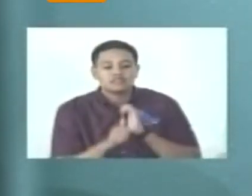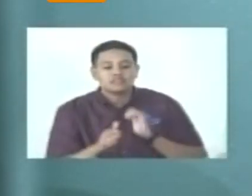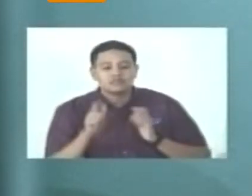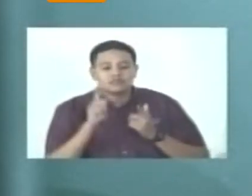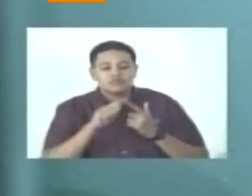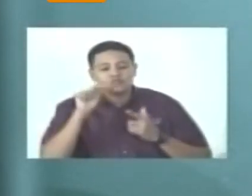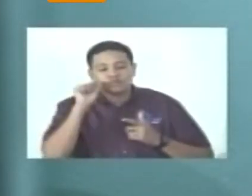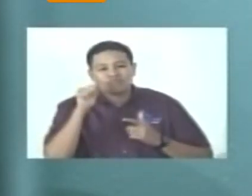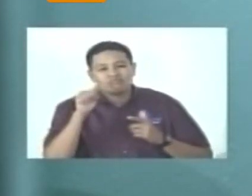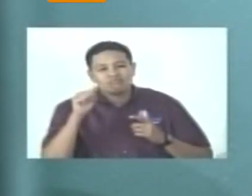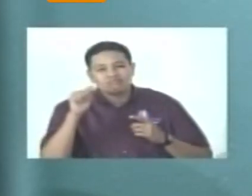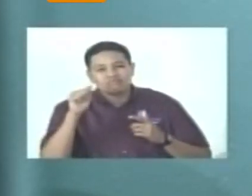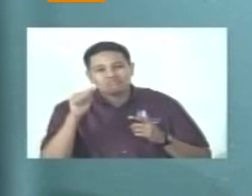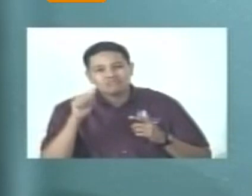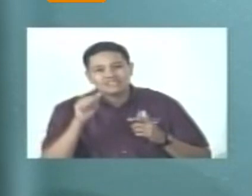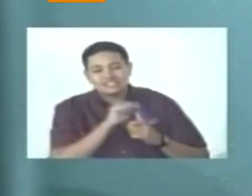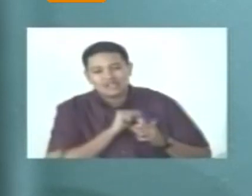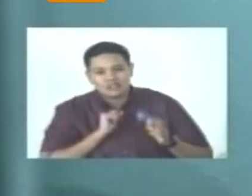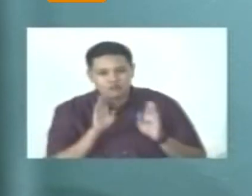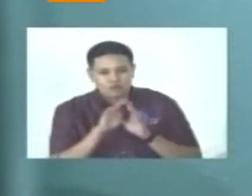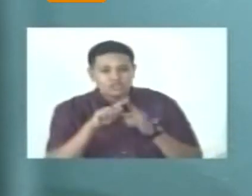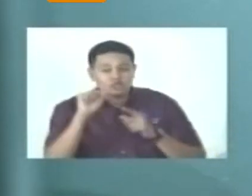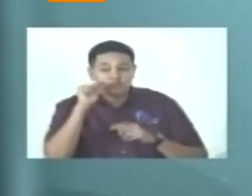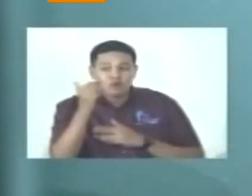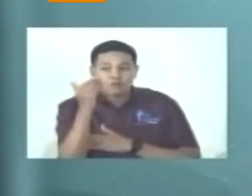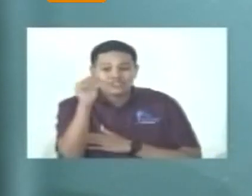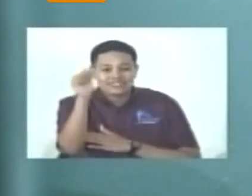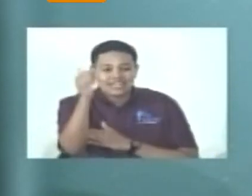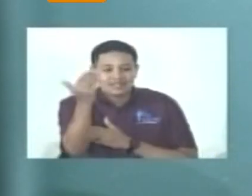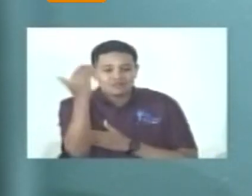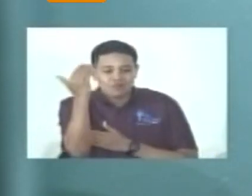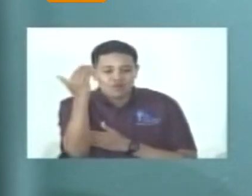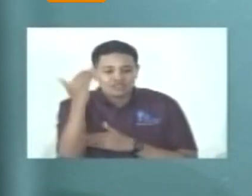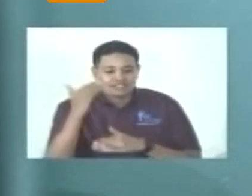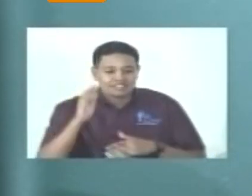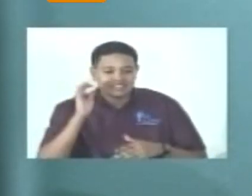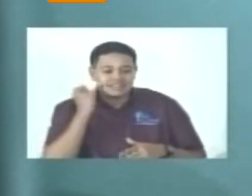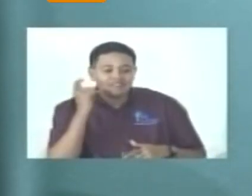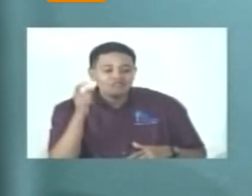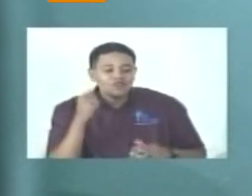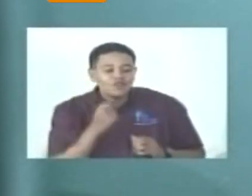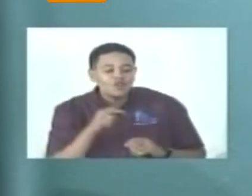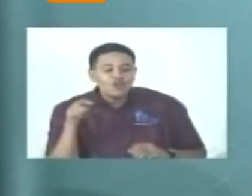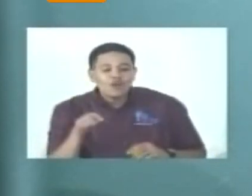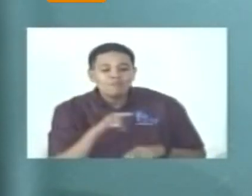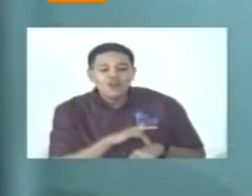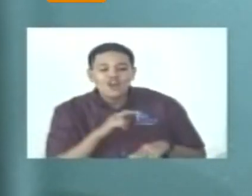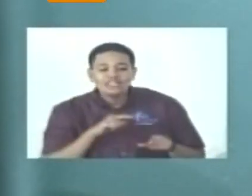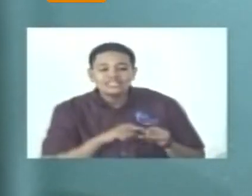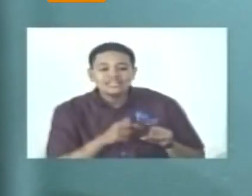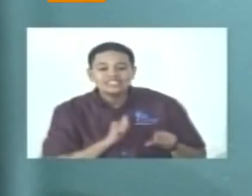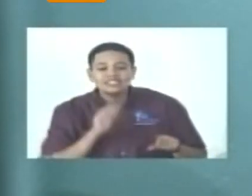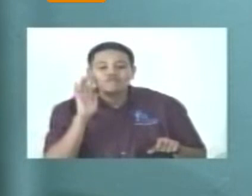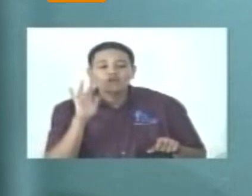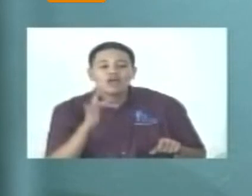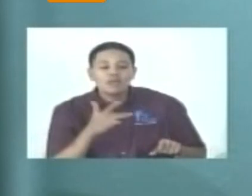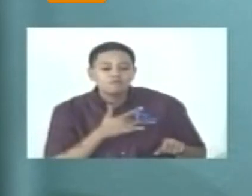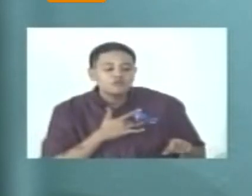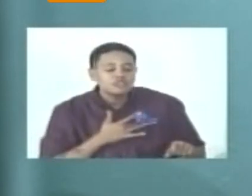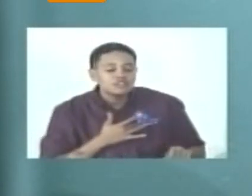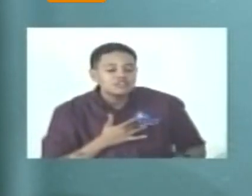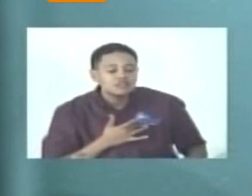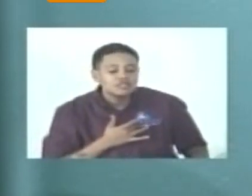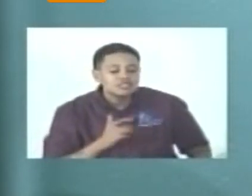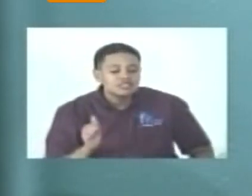tomorrow morning at 10 a.m. sharp. If you could make an early start, I would appreciate it because